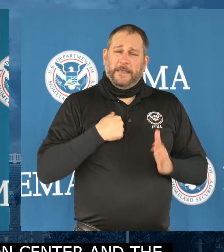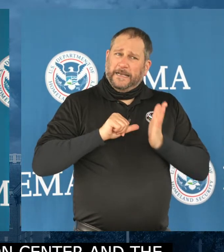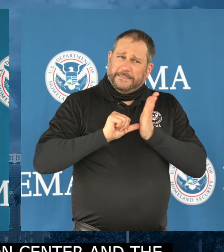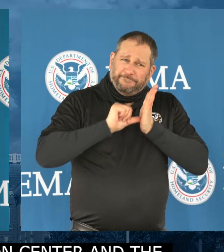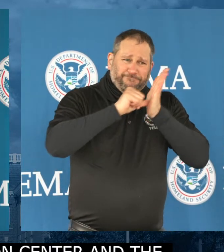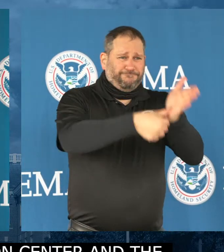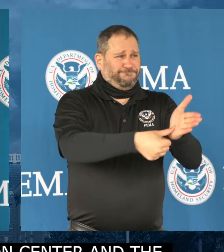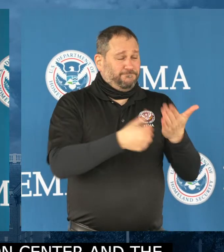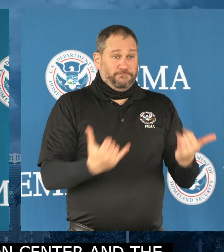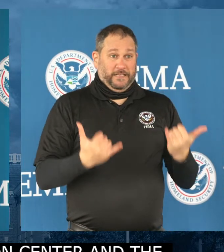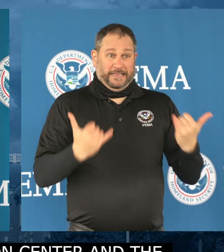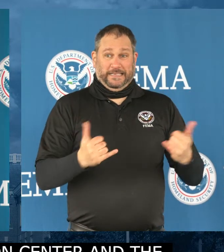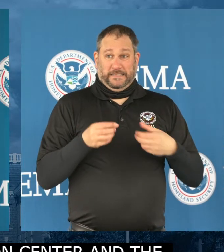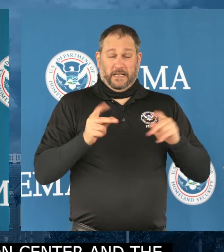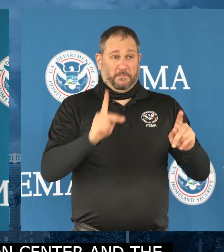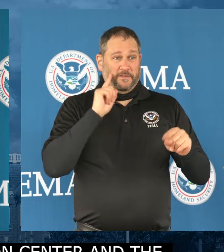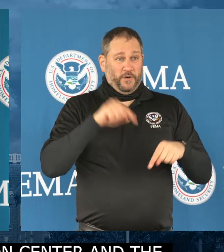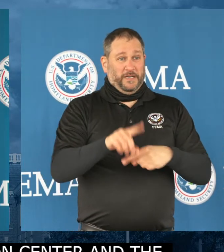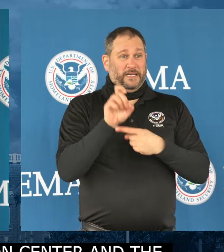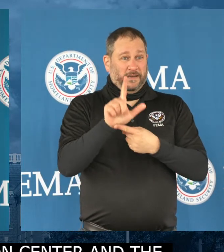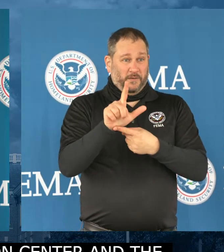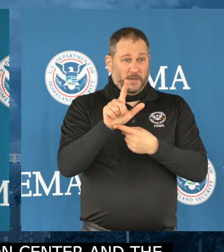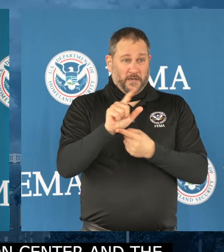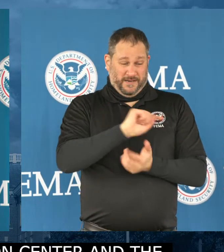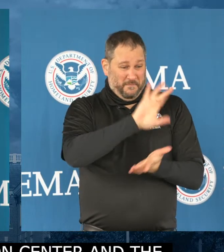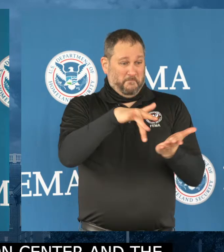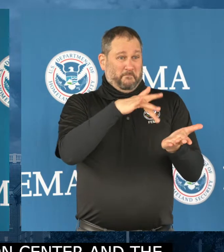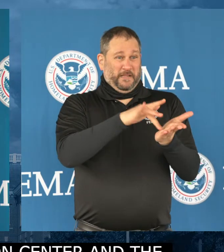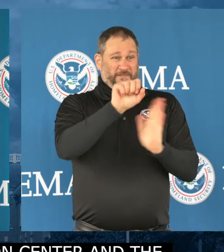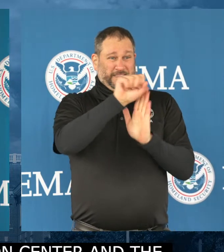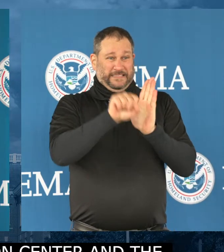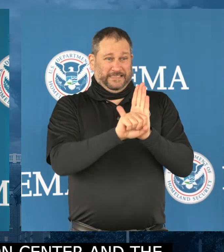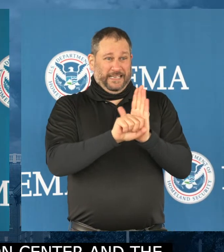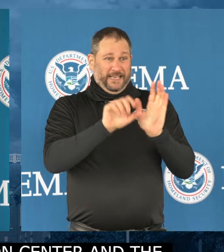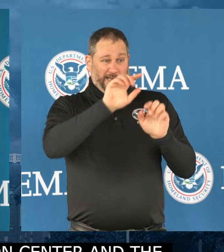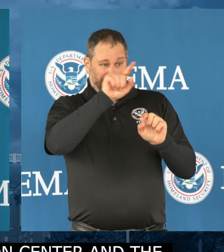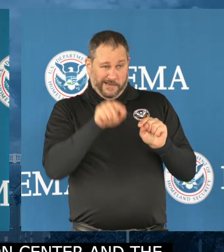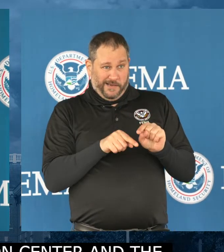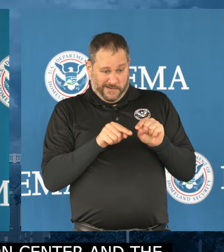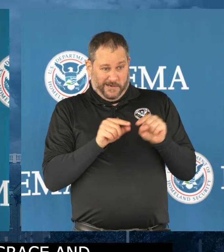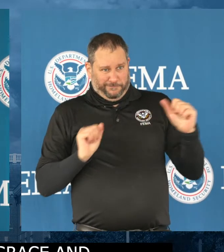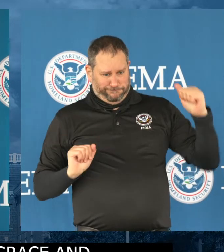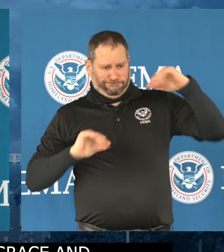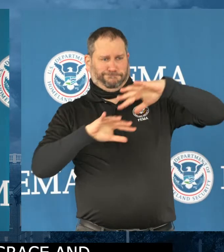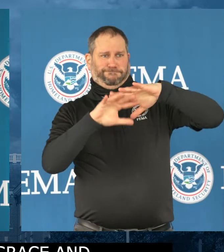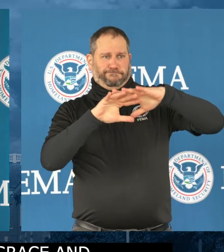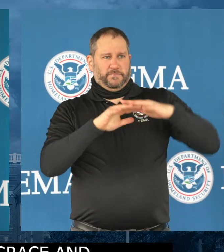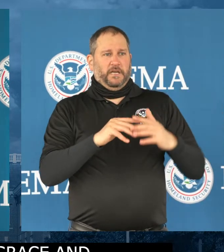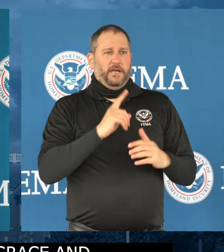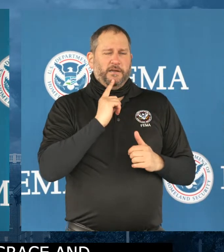in Delaware, in the middle of the state, is a great opportunity to tell the story of collaboration,